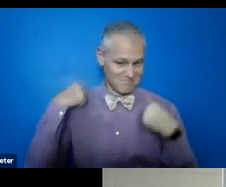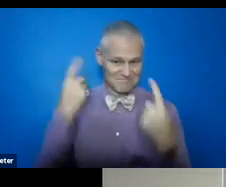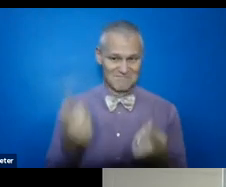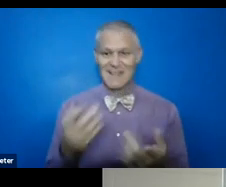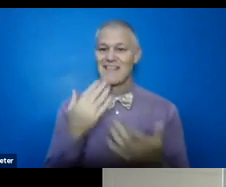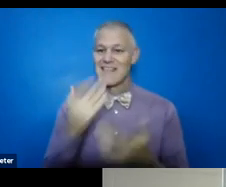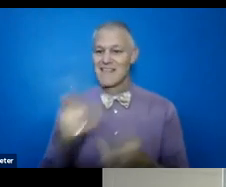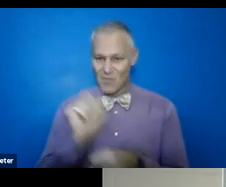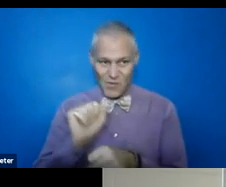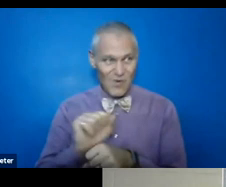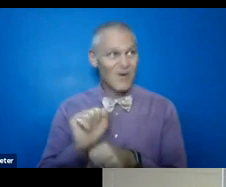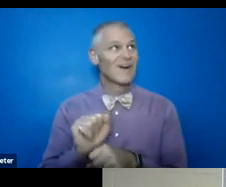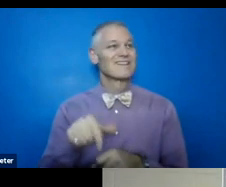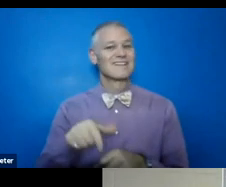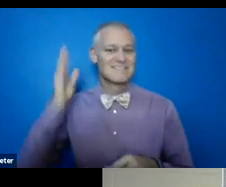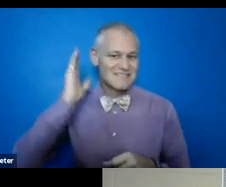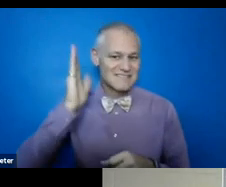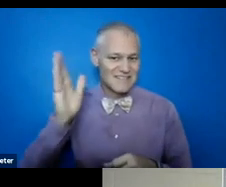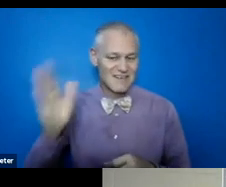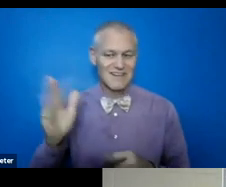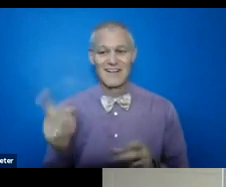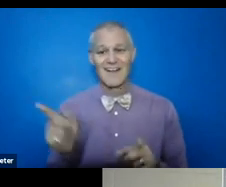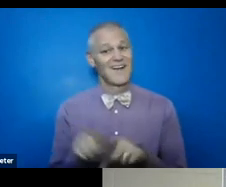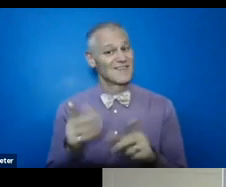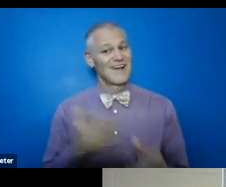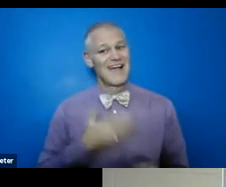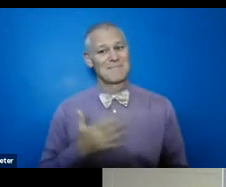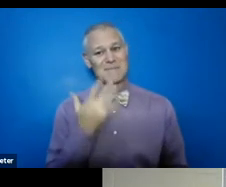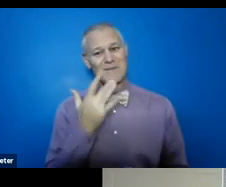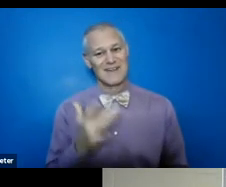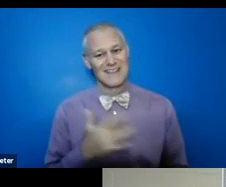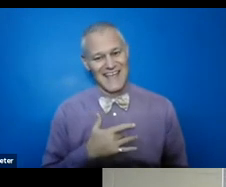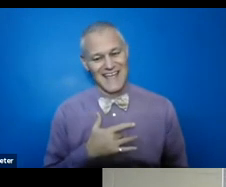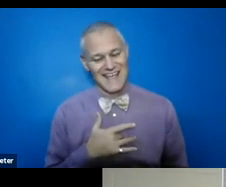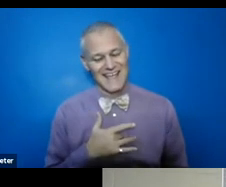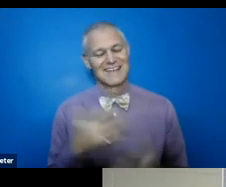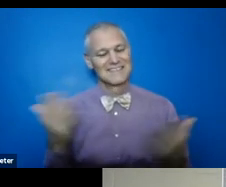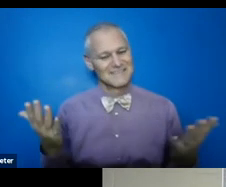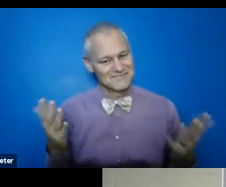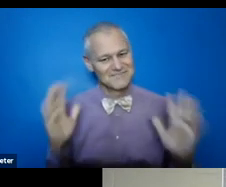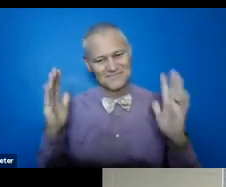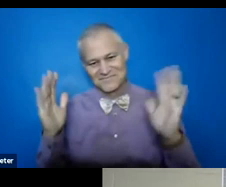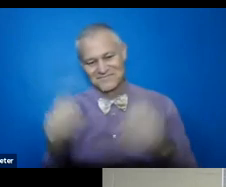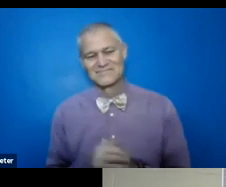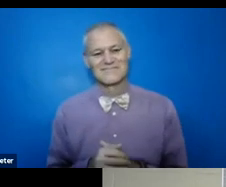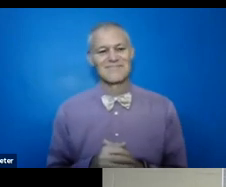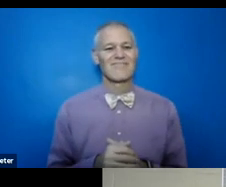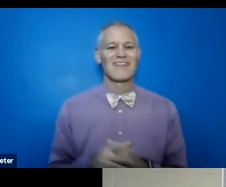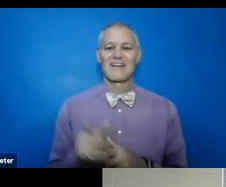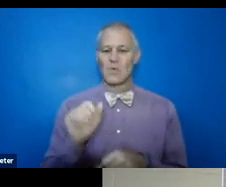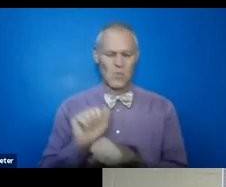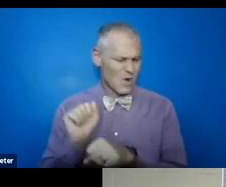work in pulling together this series, but also wish you a happy birthday today. So everyone, we're thankful for Aparna for doing all the amazing